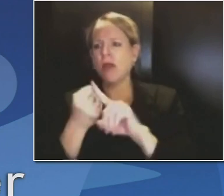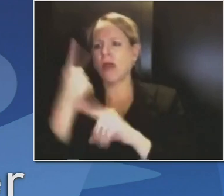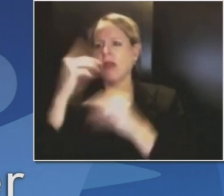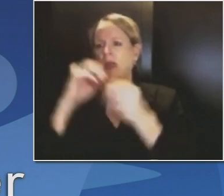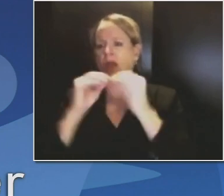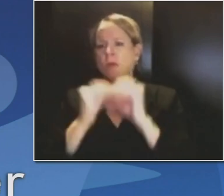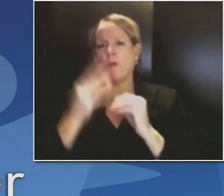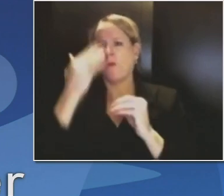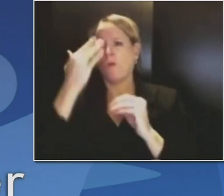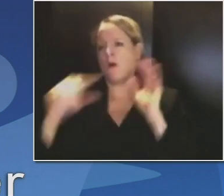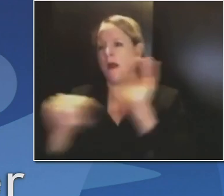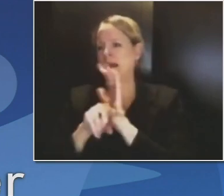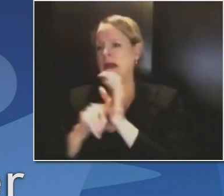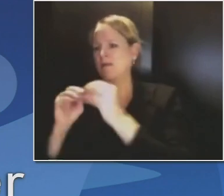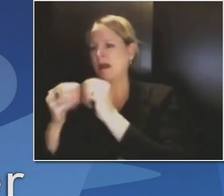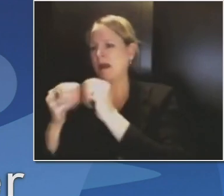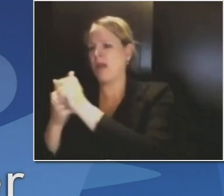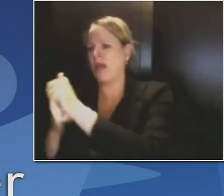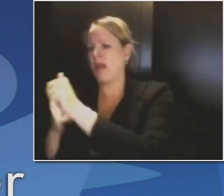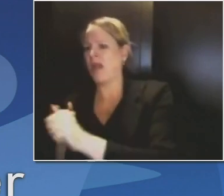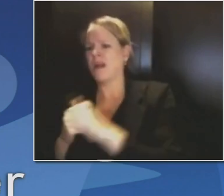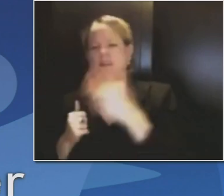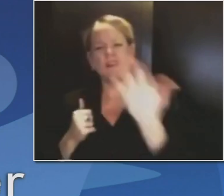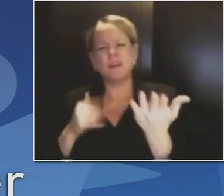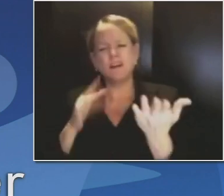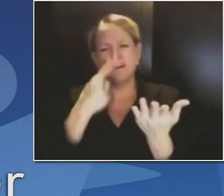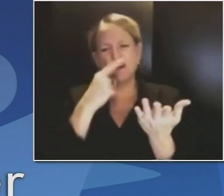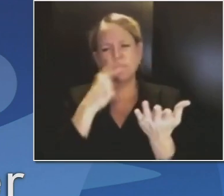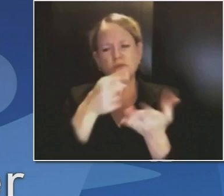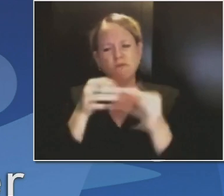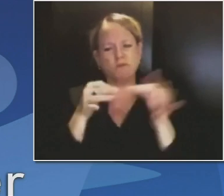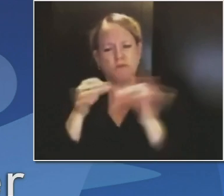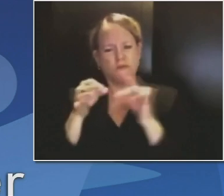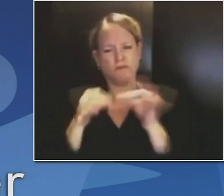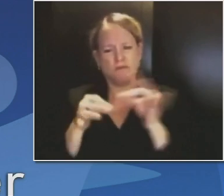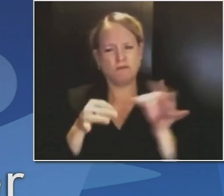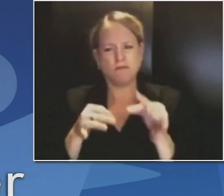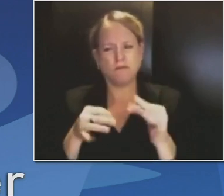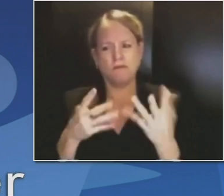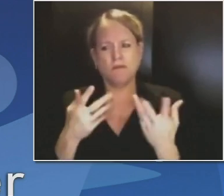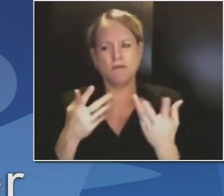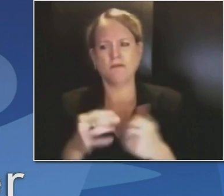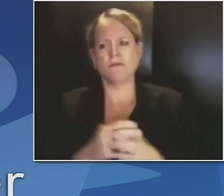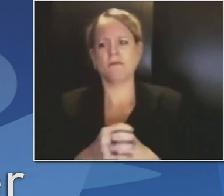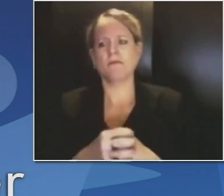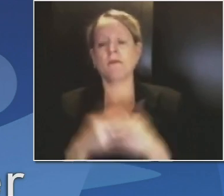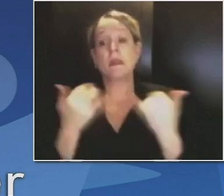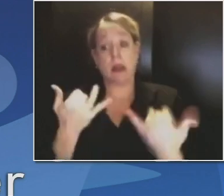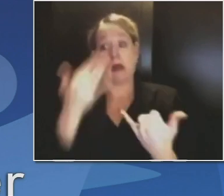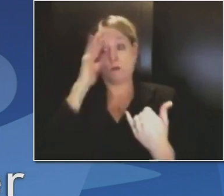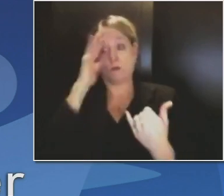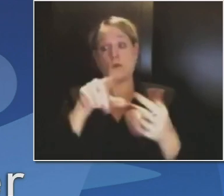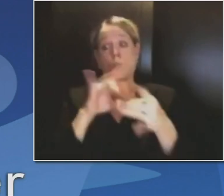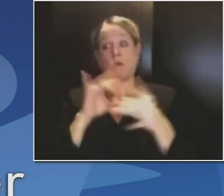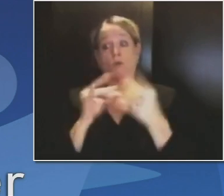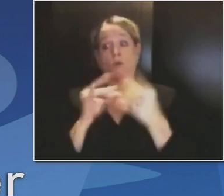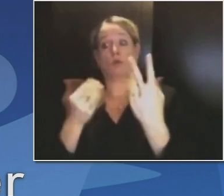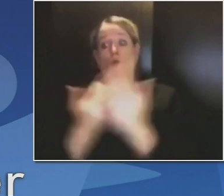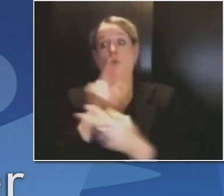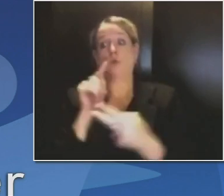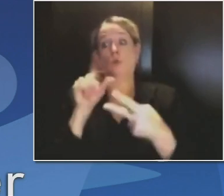now? Why didn't you include that stuff earlier? Sure, I'll take that question. So one of the things that